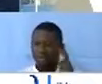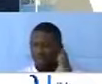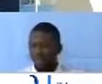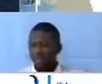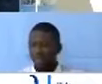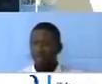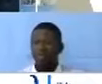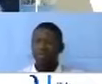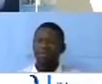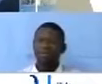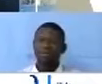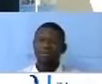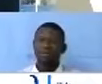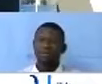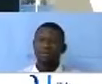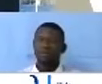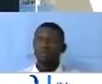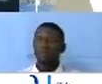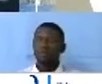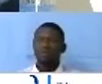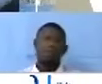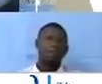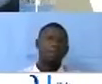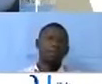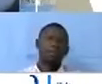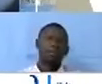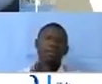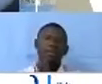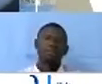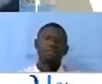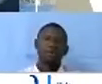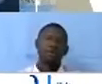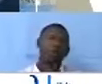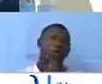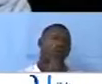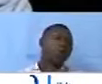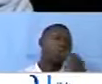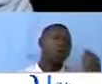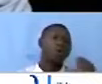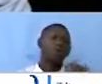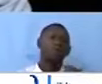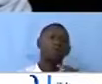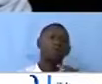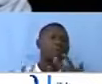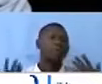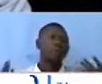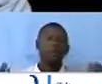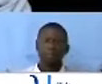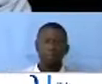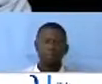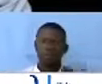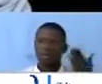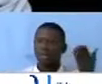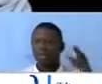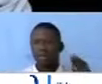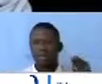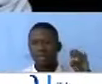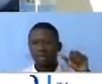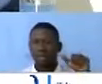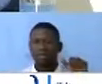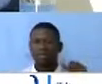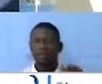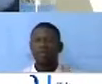is that well there were hundreds of people at the NIA. Moyne, I tell me it, no nika NIA.